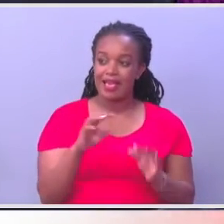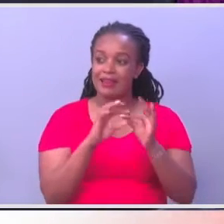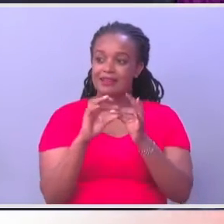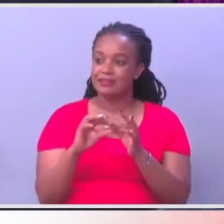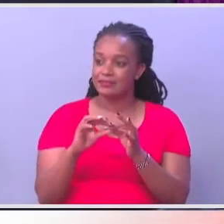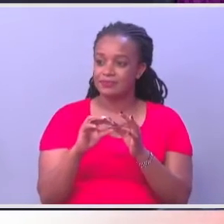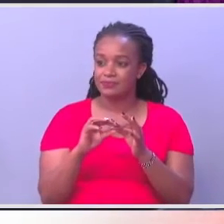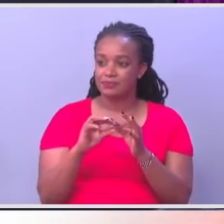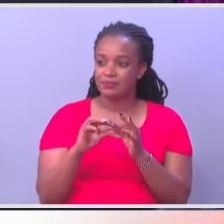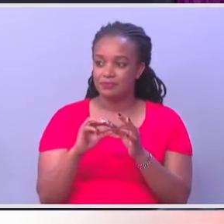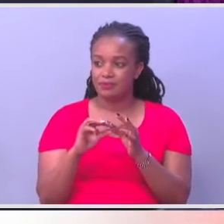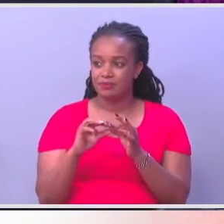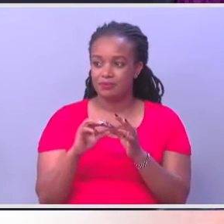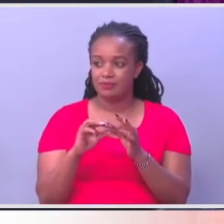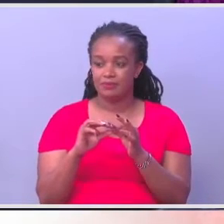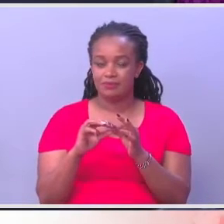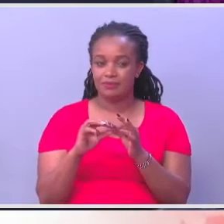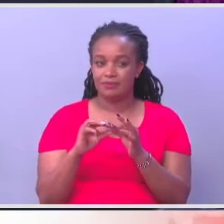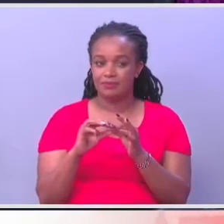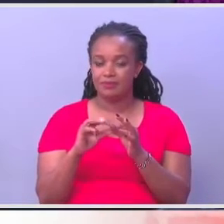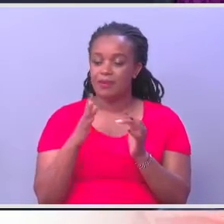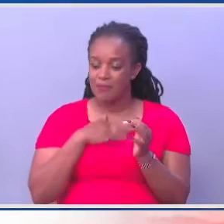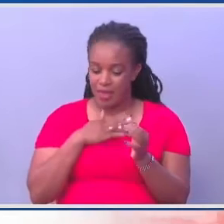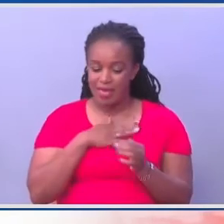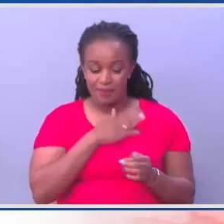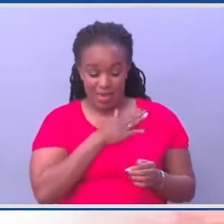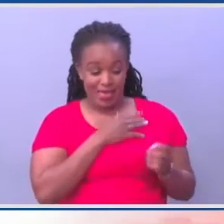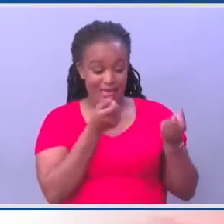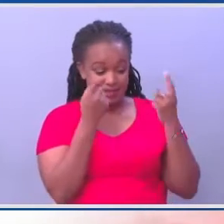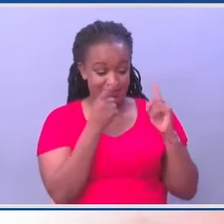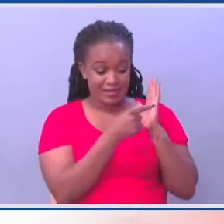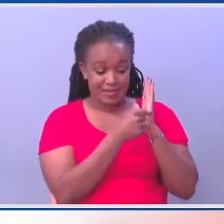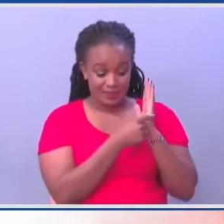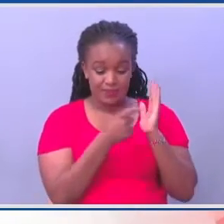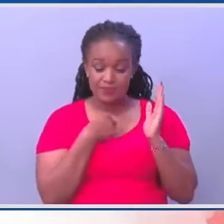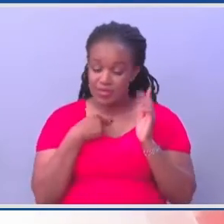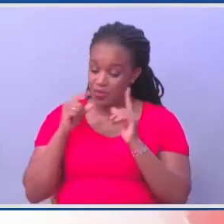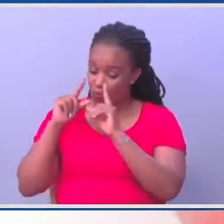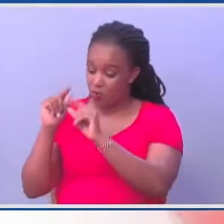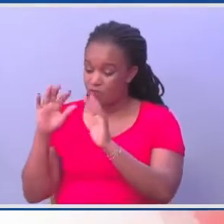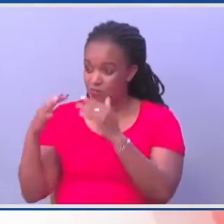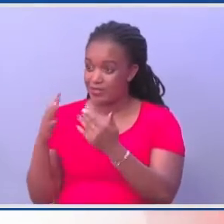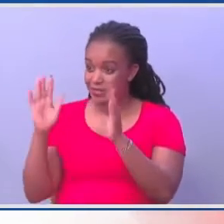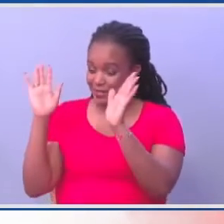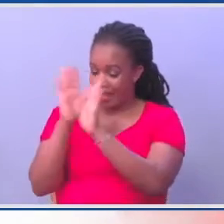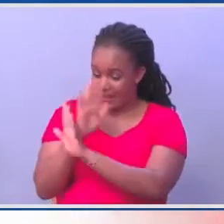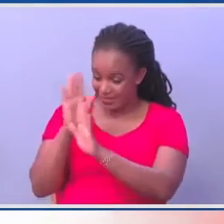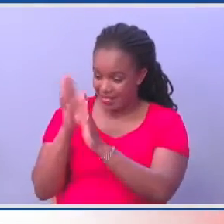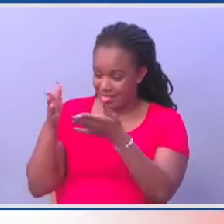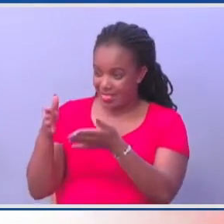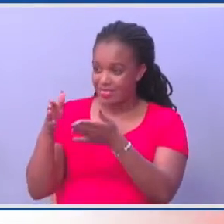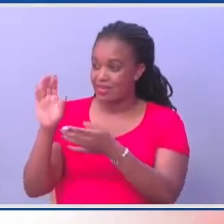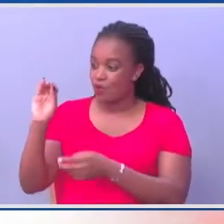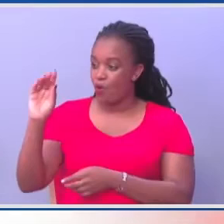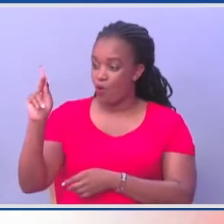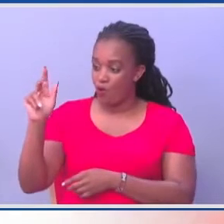Kanu. That's your interpretation. No, it's not my interpretation. That's why I told you, hiding in plain sight. All right. Count